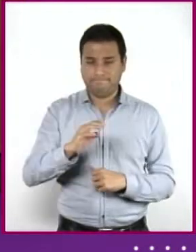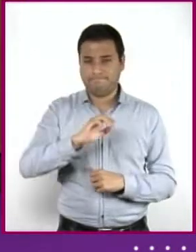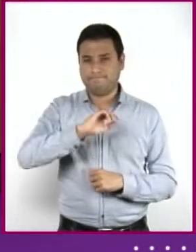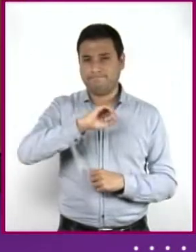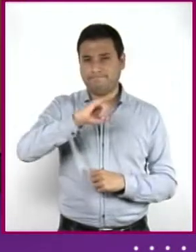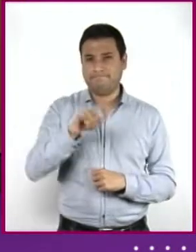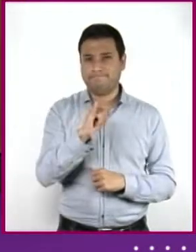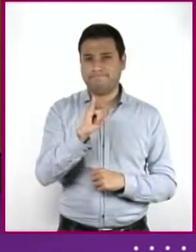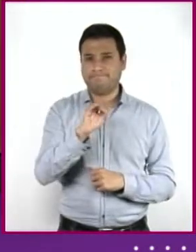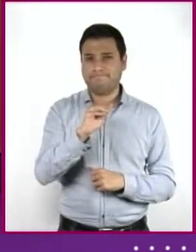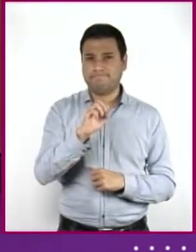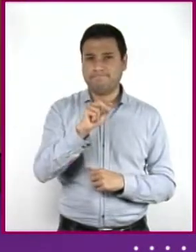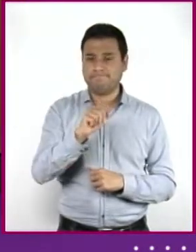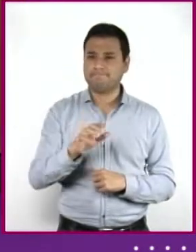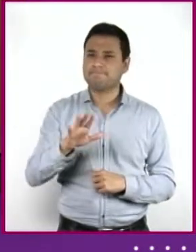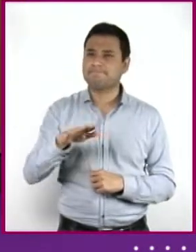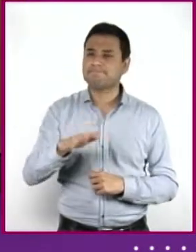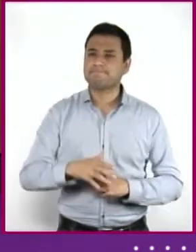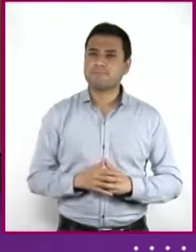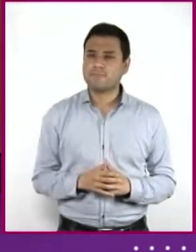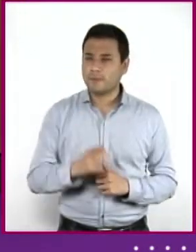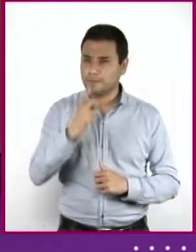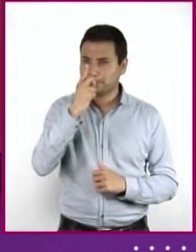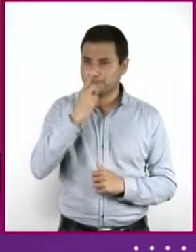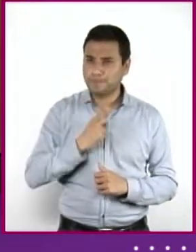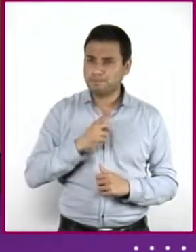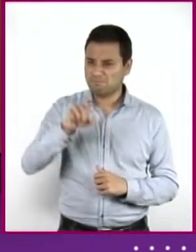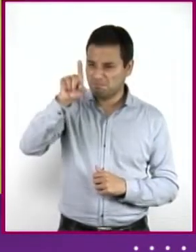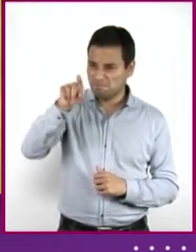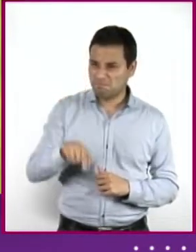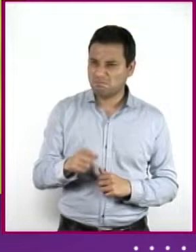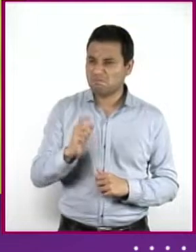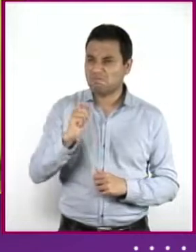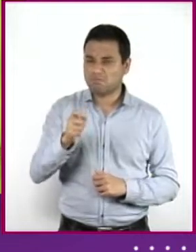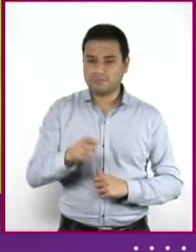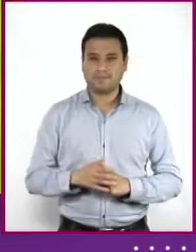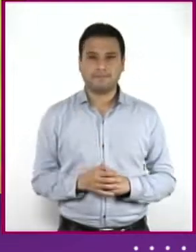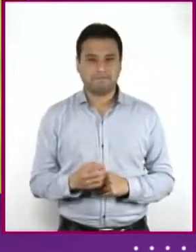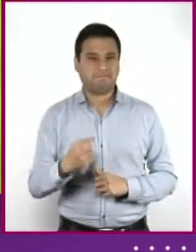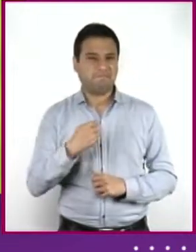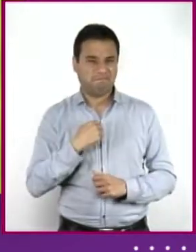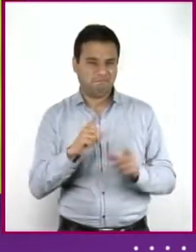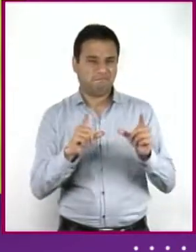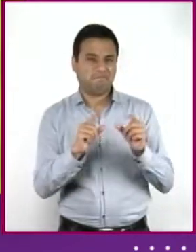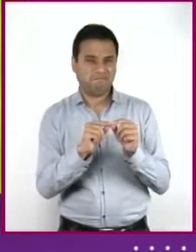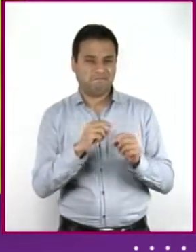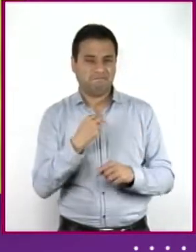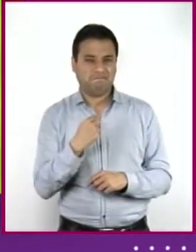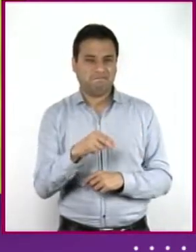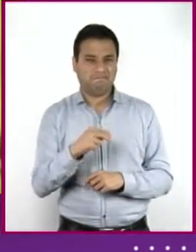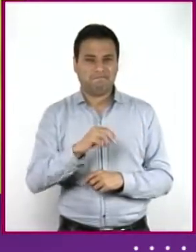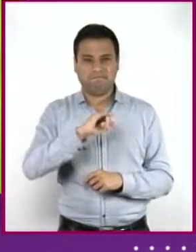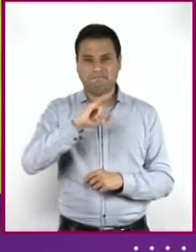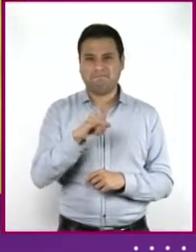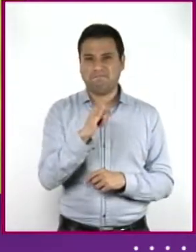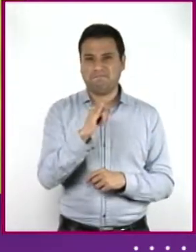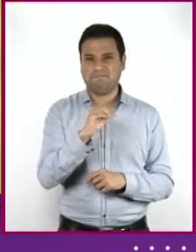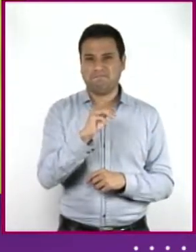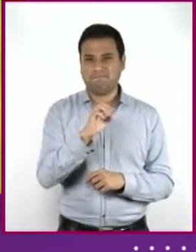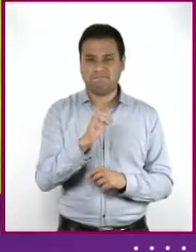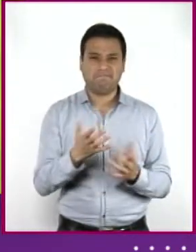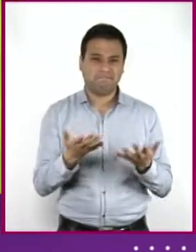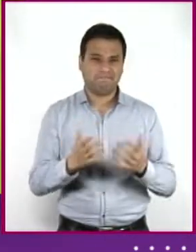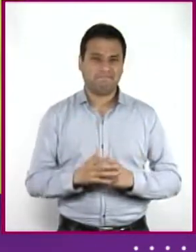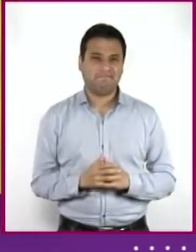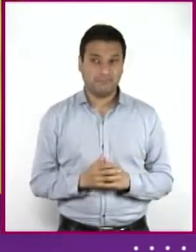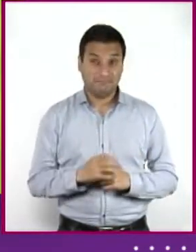Suarez. Now, Mrs. Suarez, tell us about yourself. Please, call me Jimena. If you call me Mrs. Suarez, I